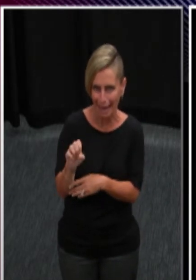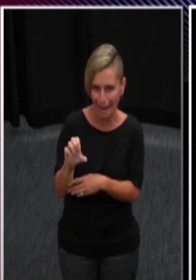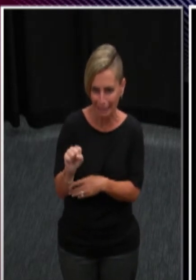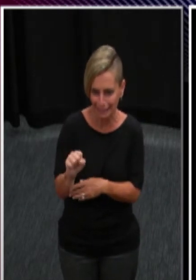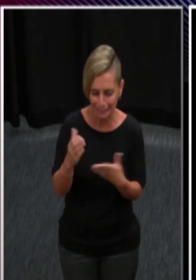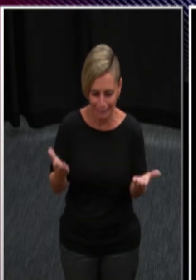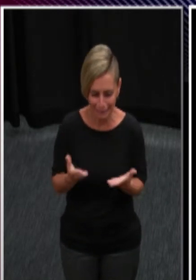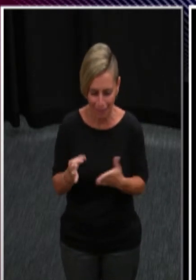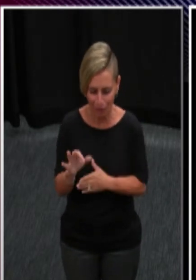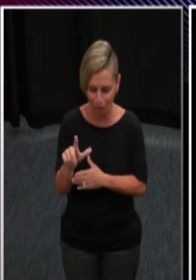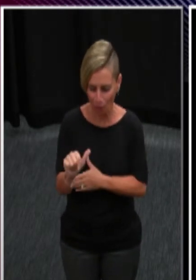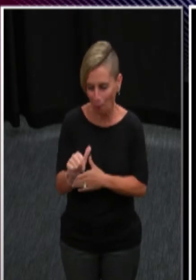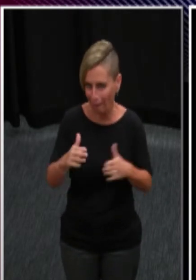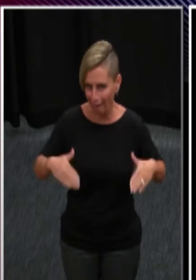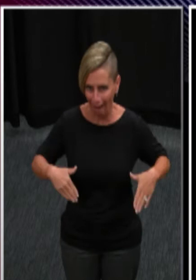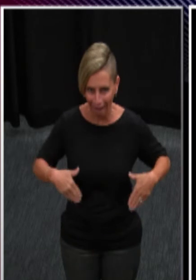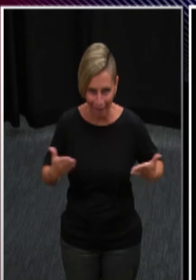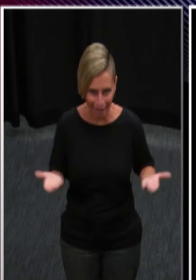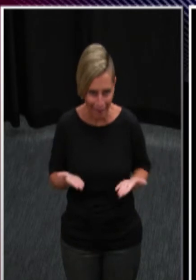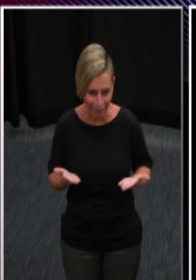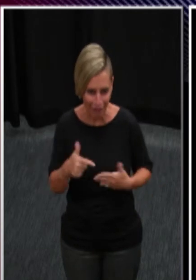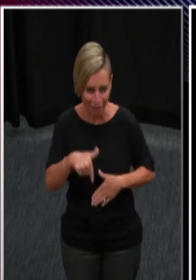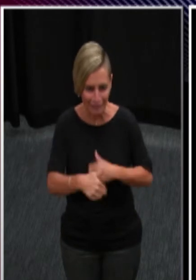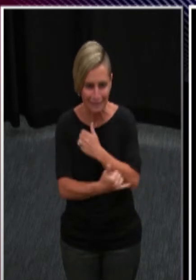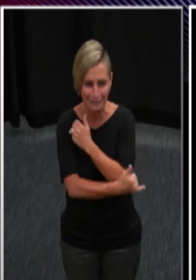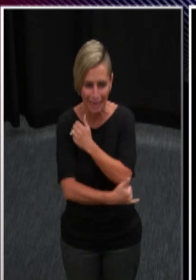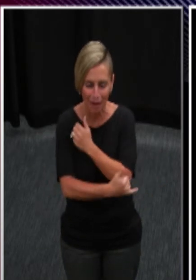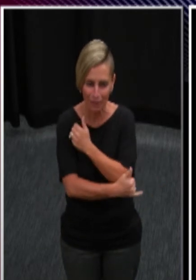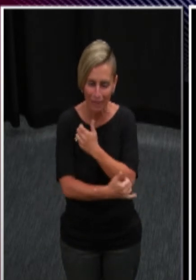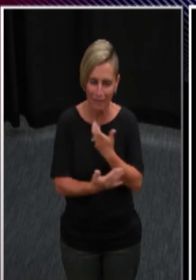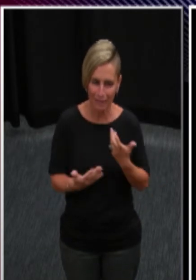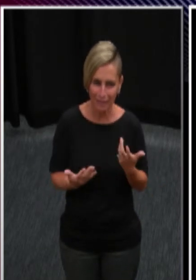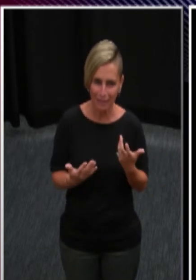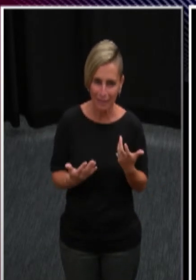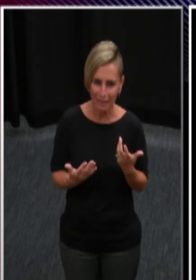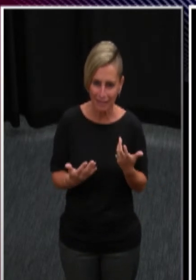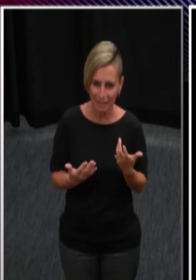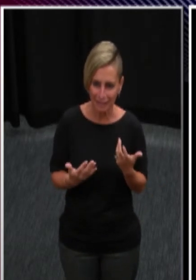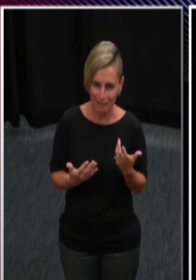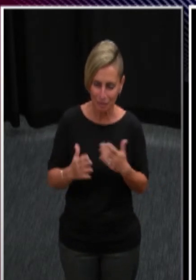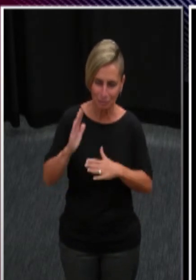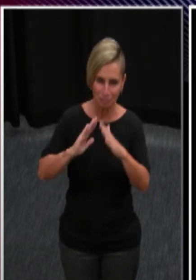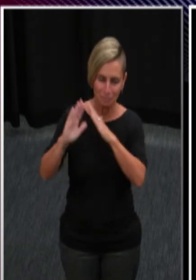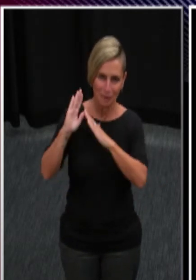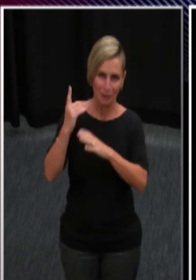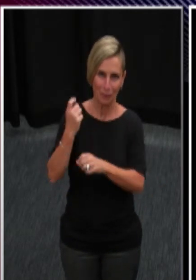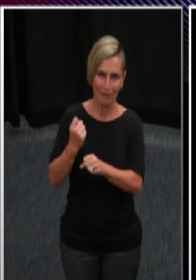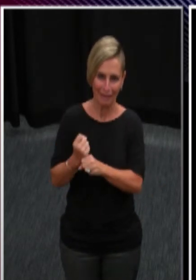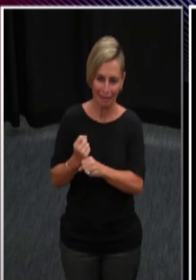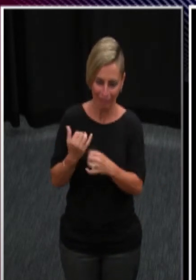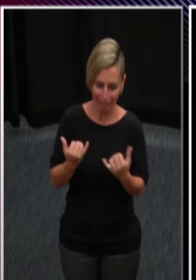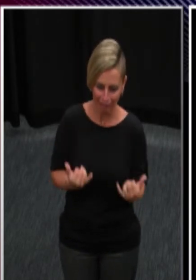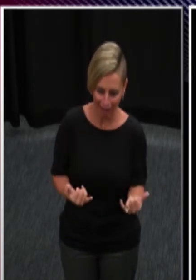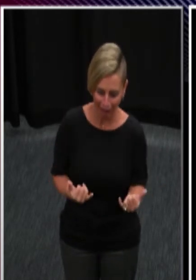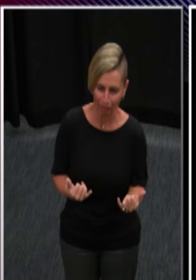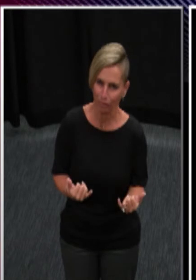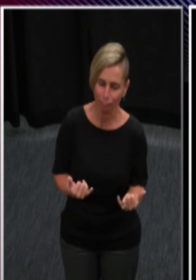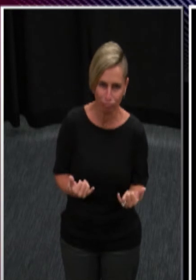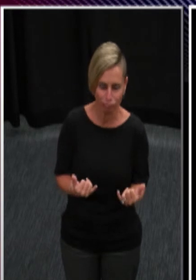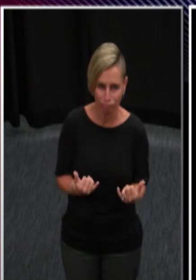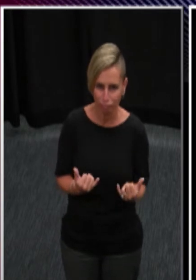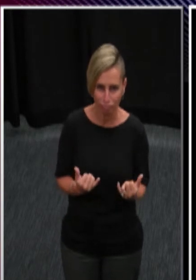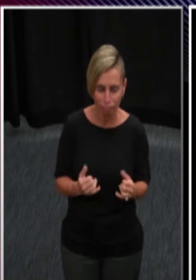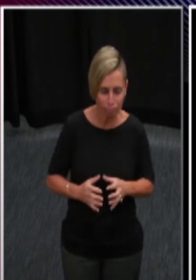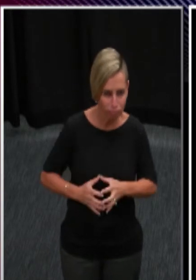here in St. Lucie County, still holds true today. Ron mentioned that our vaccination